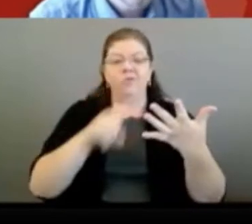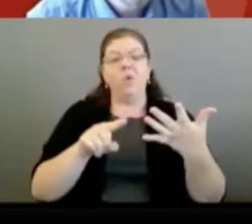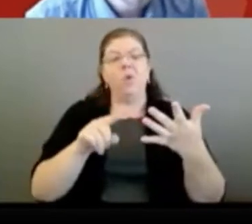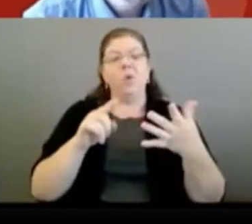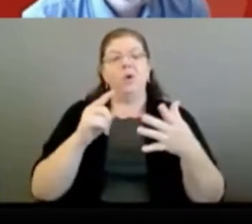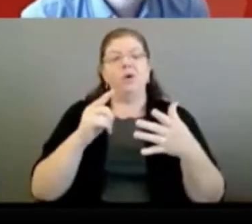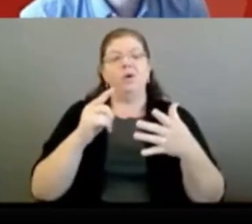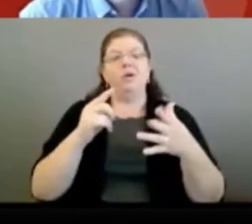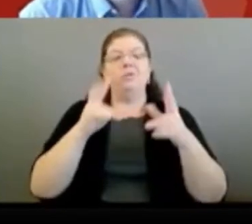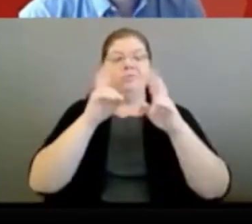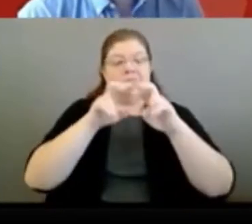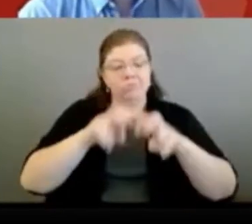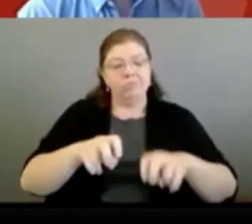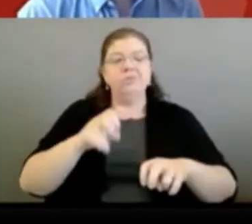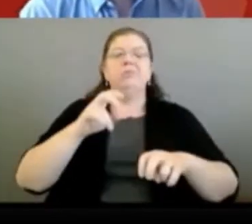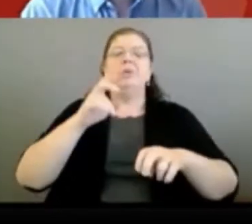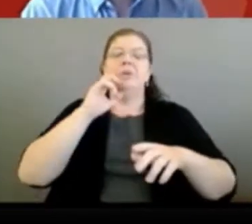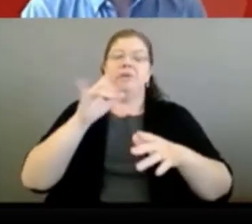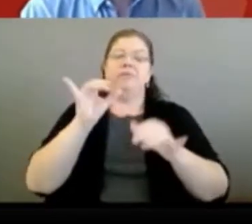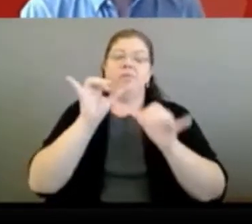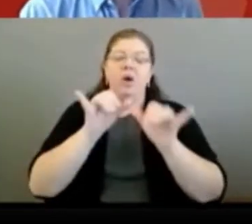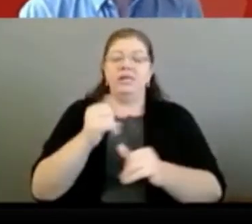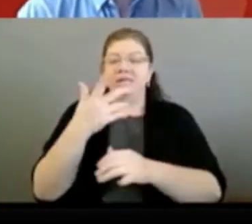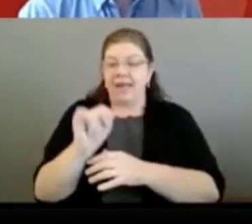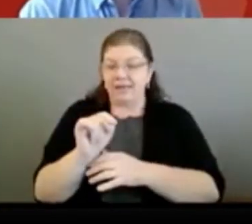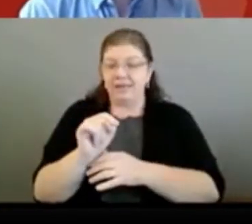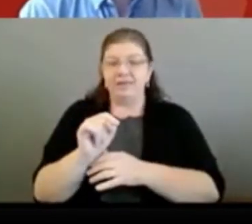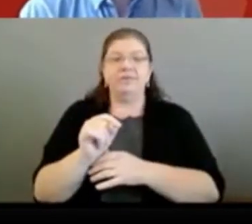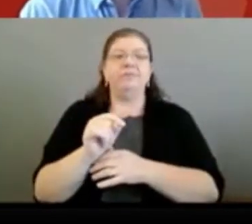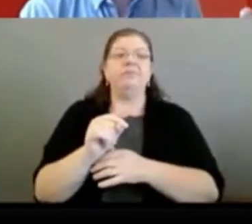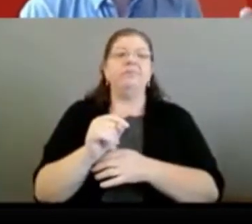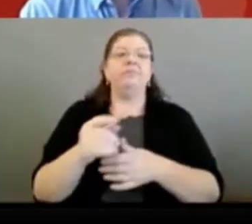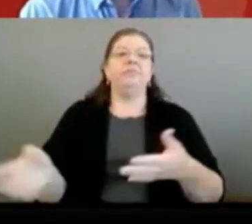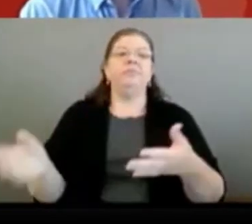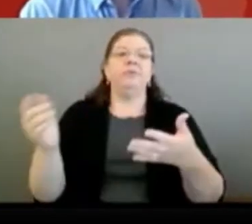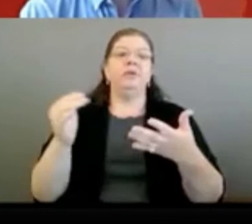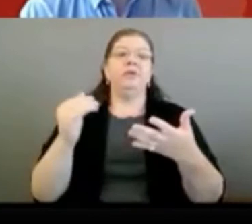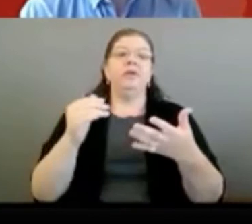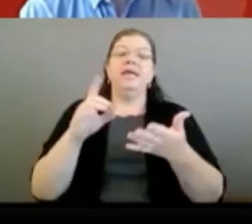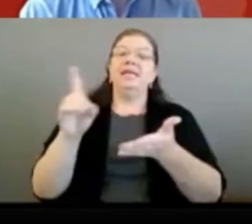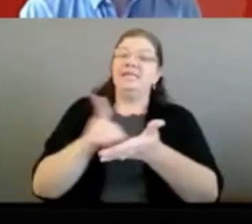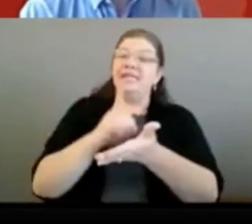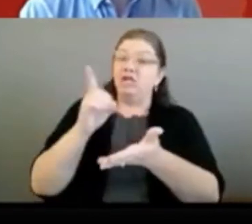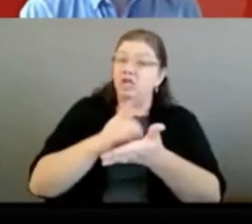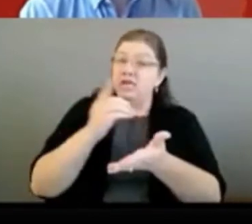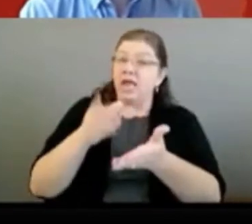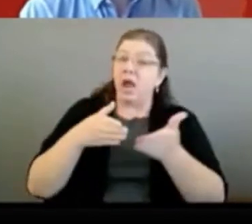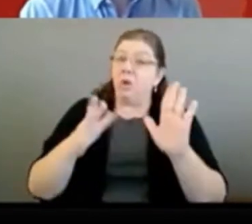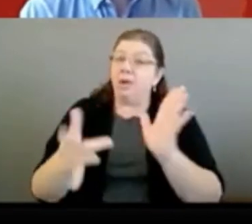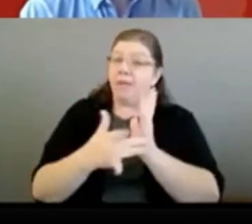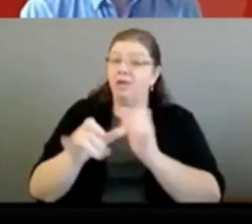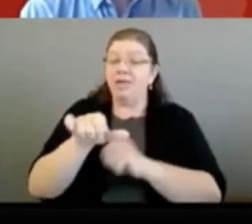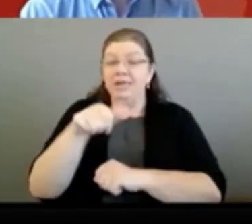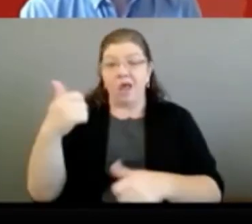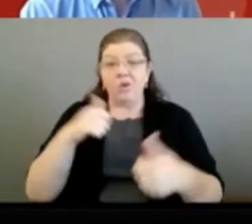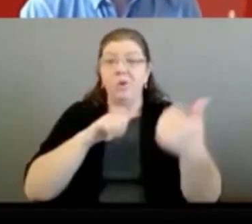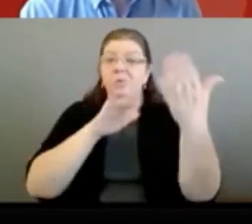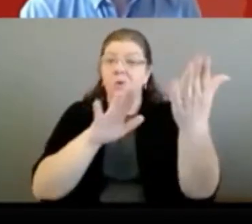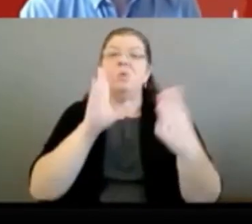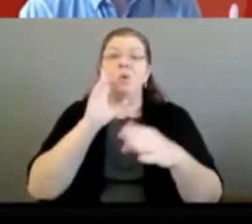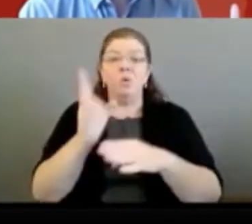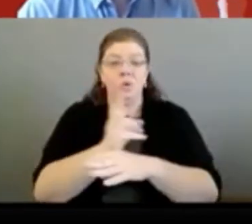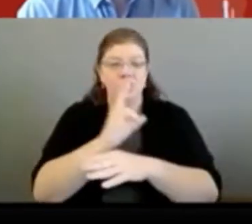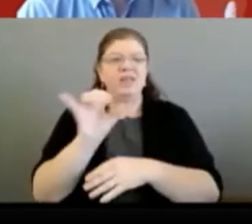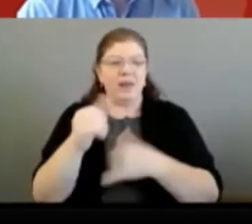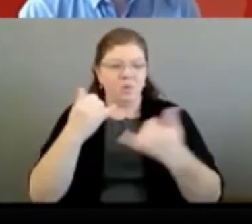properties for measuring text. Dictionary-based methods, which is something we're going to do today, is another approach for quantifying